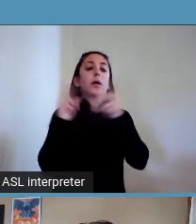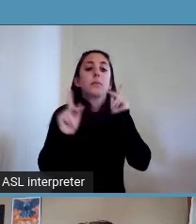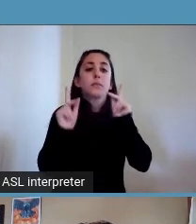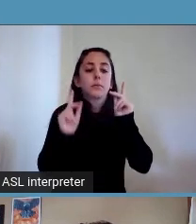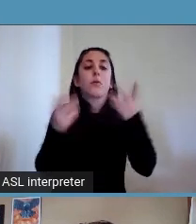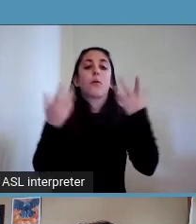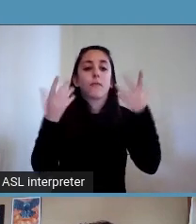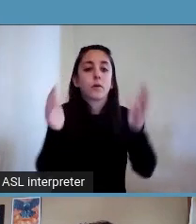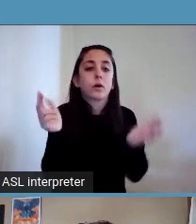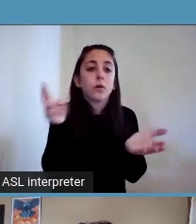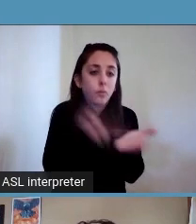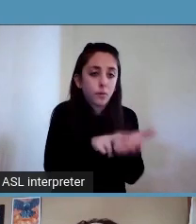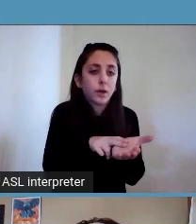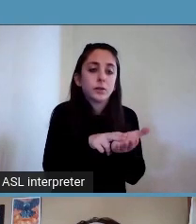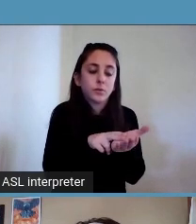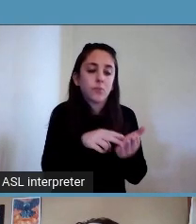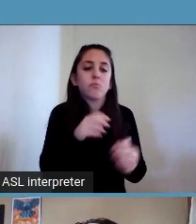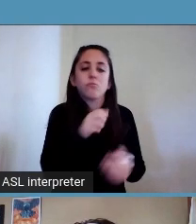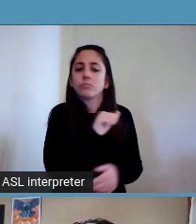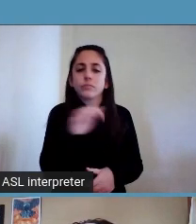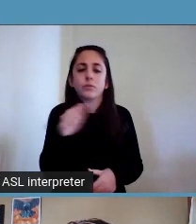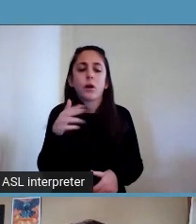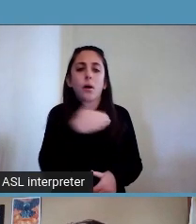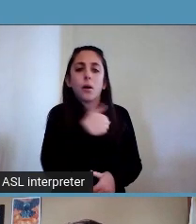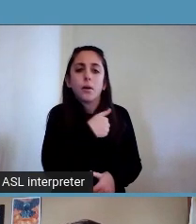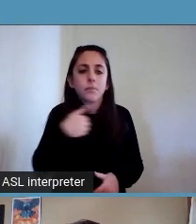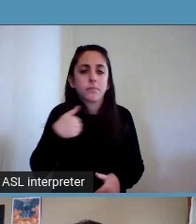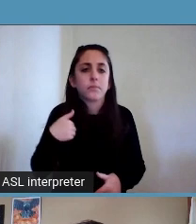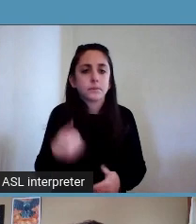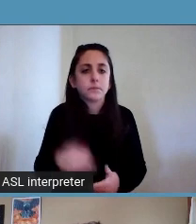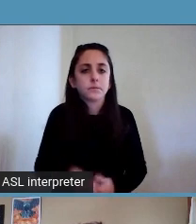who probably saw it in our e-newsletter instead.